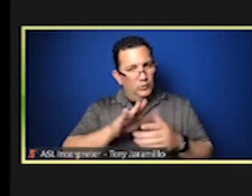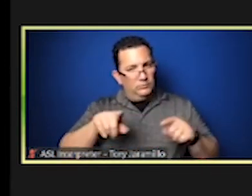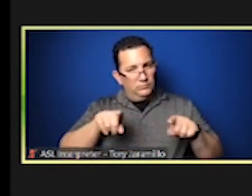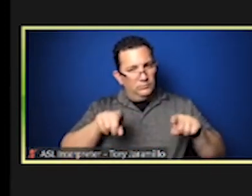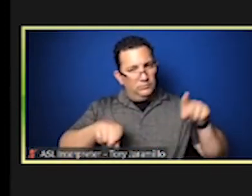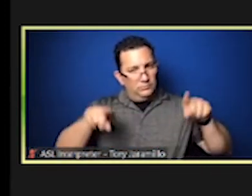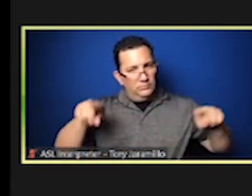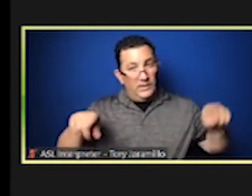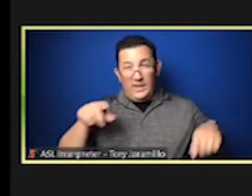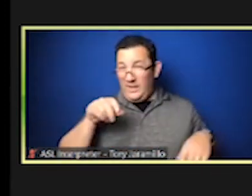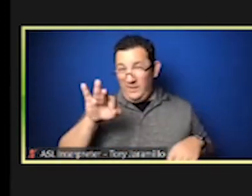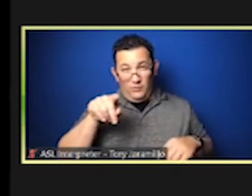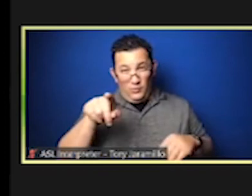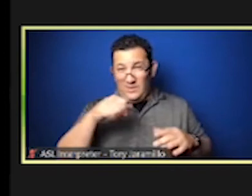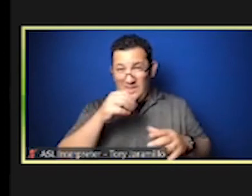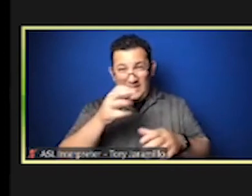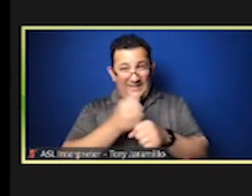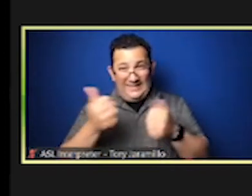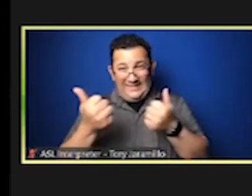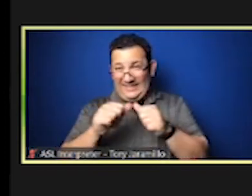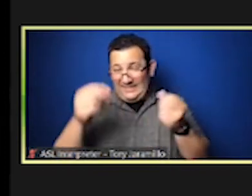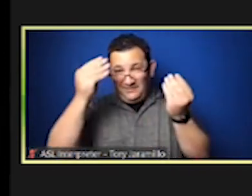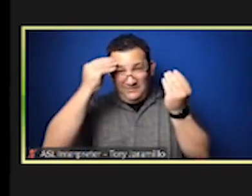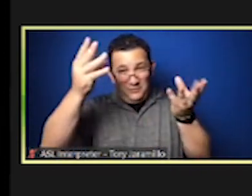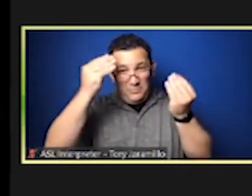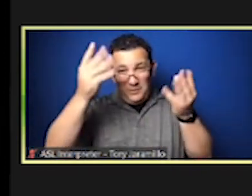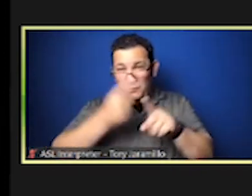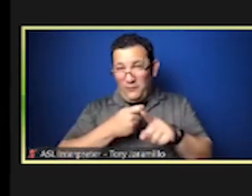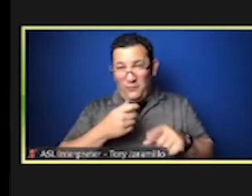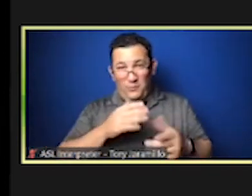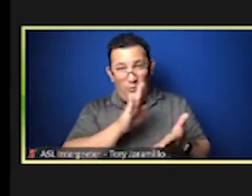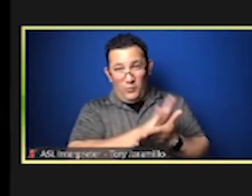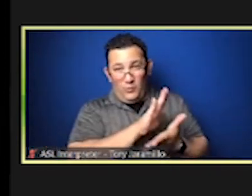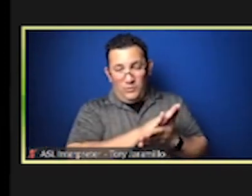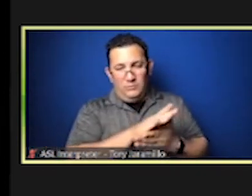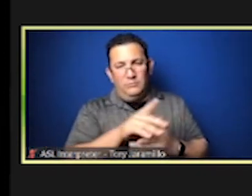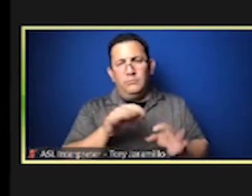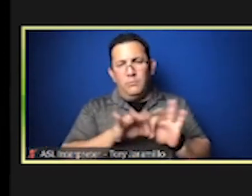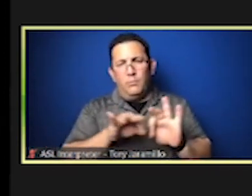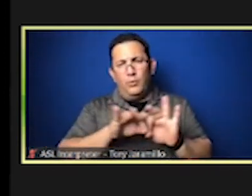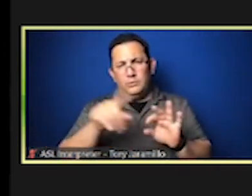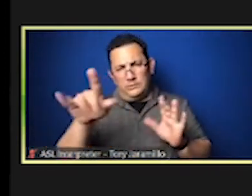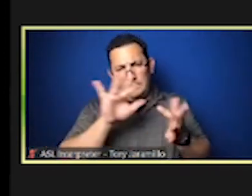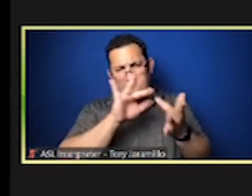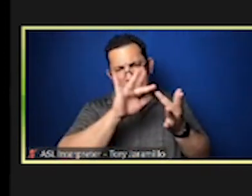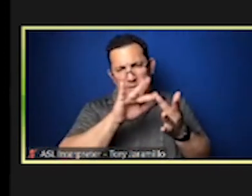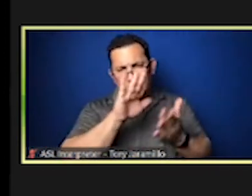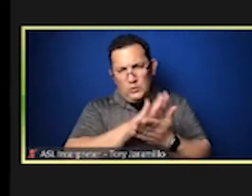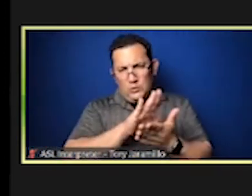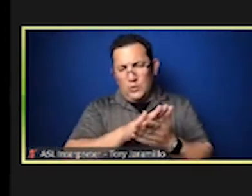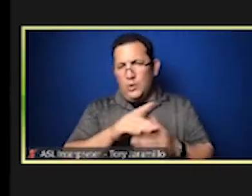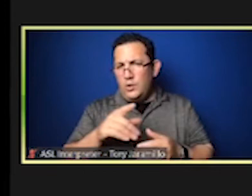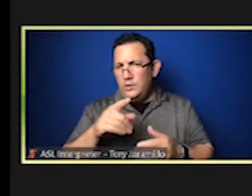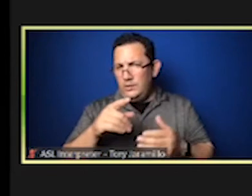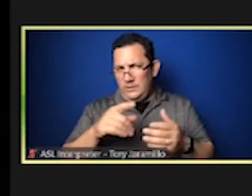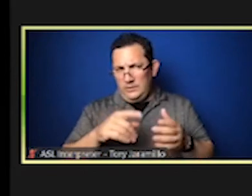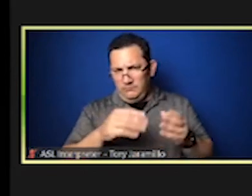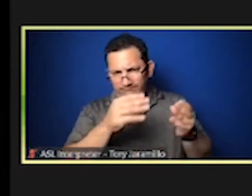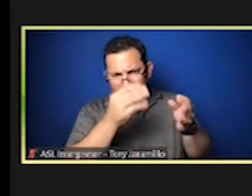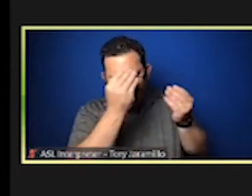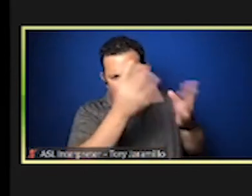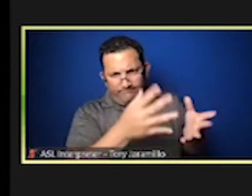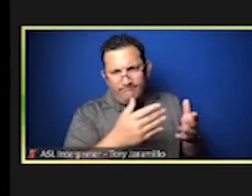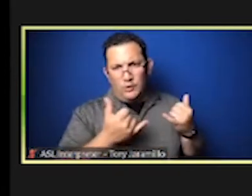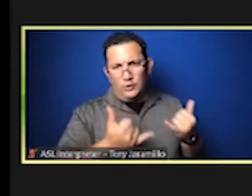might want to reach out to your schools and share your current email address and request to be activated